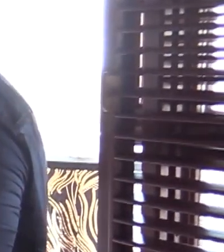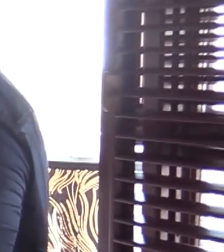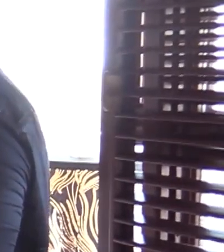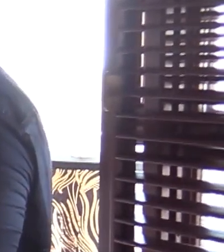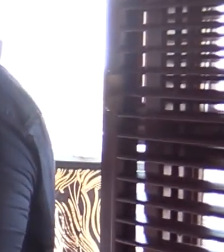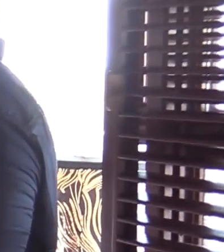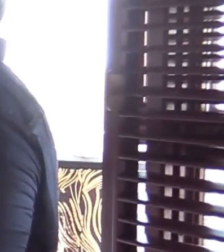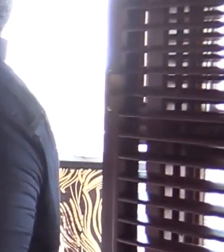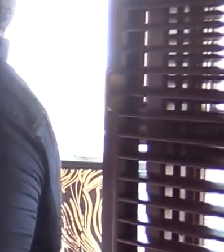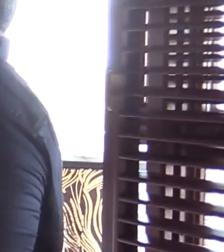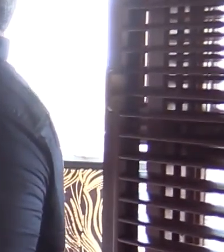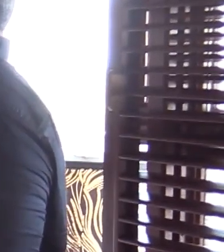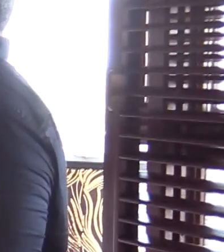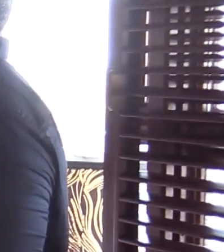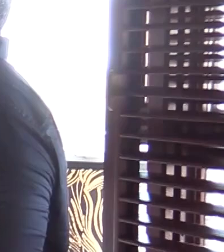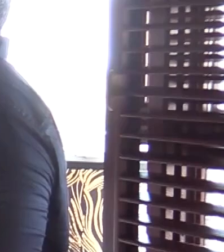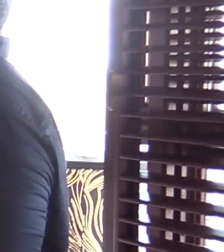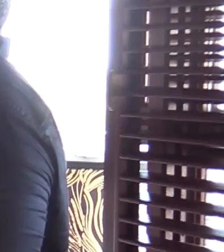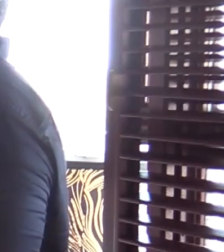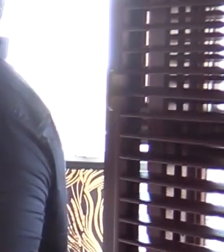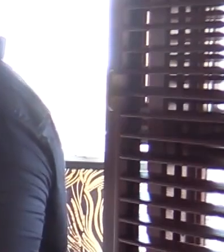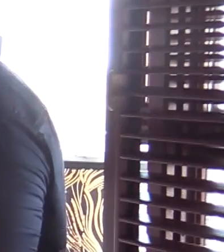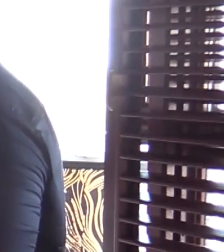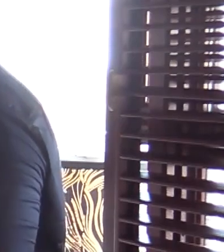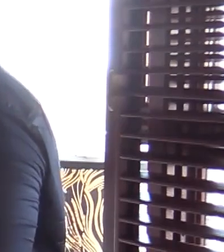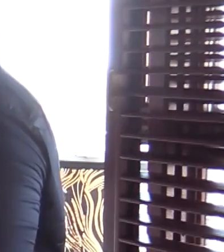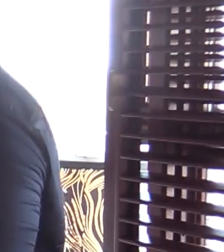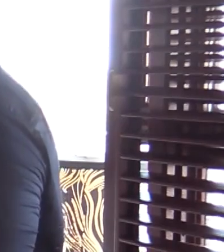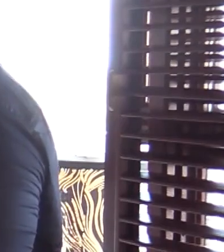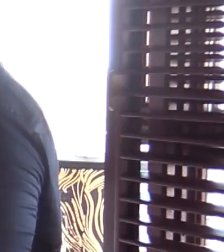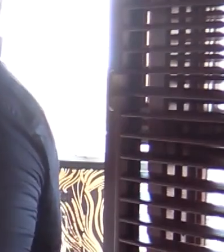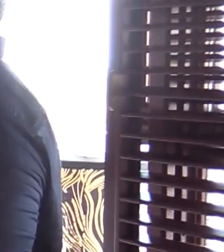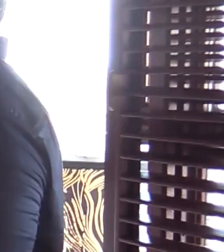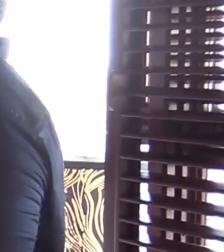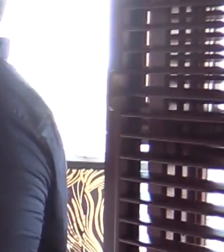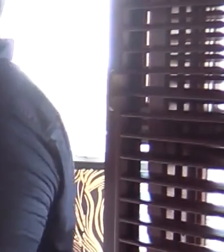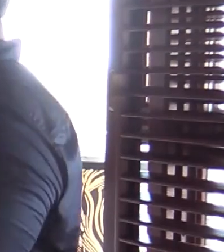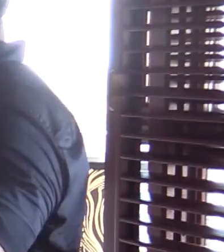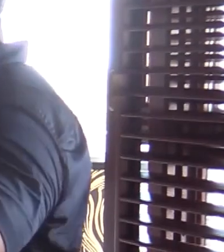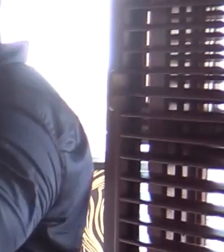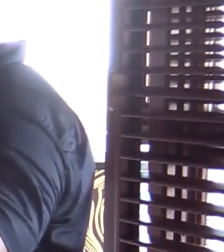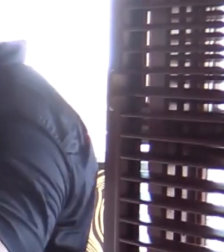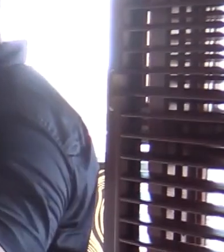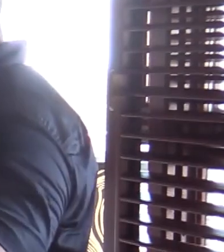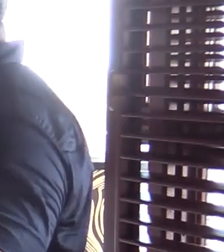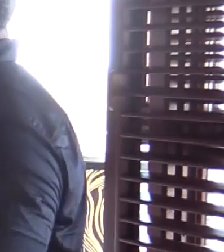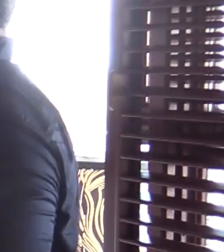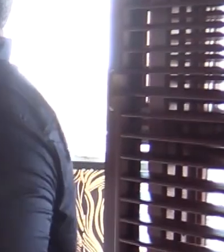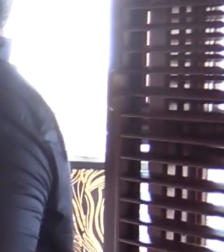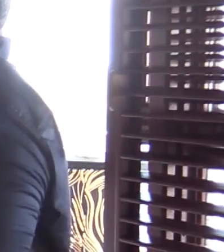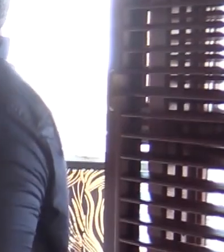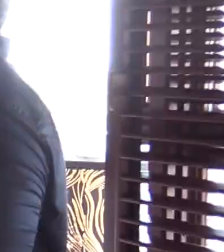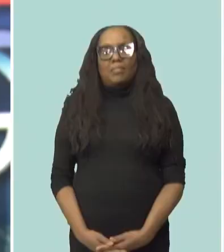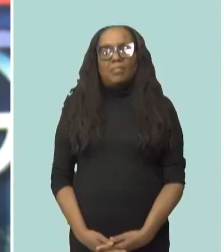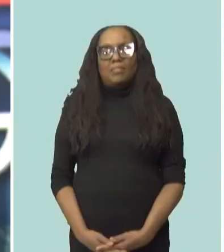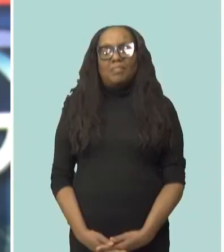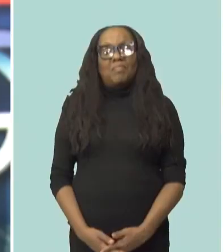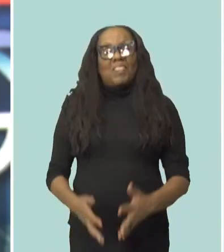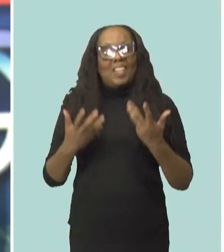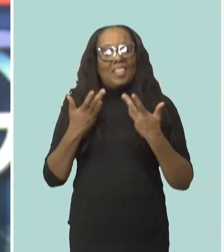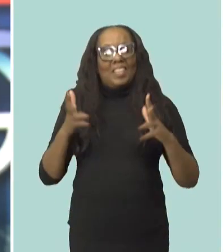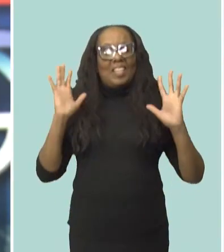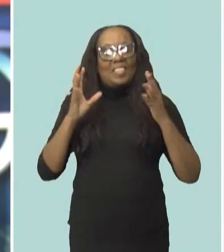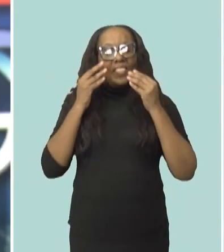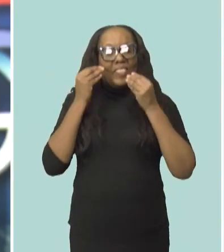going to take serious discipline and commitment for you to move to the next level. Well, that's